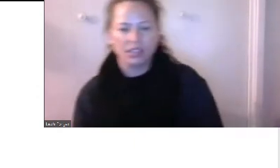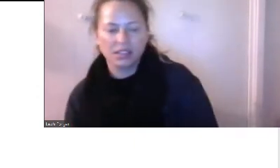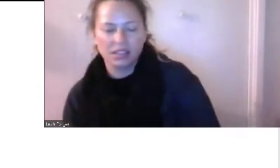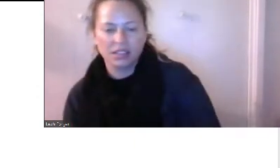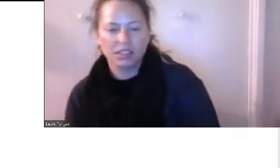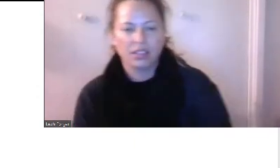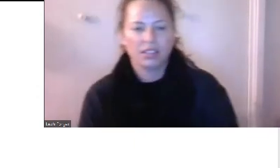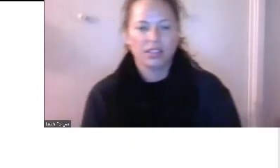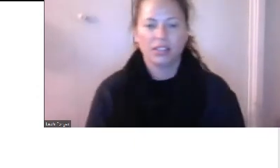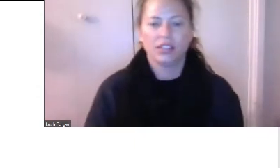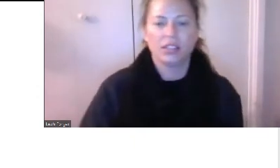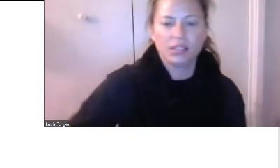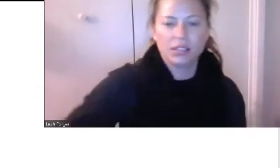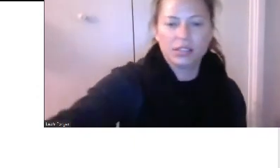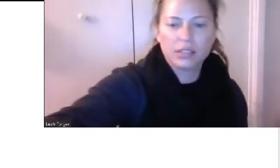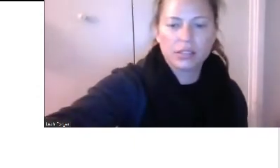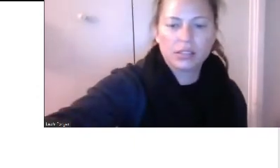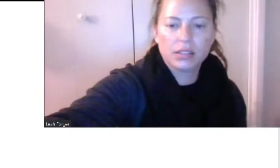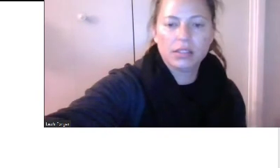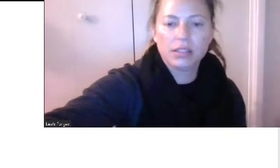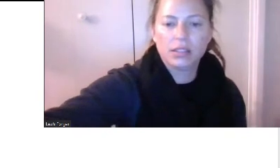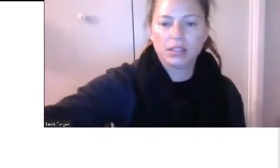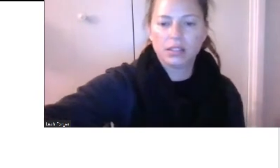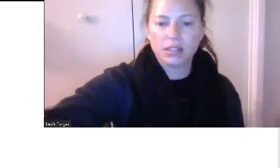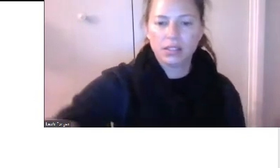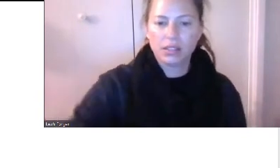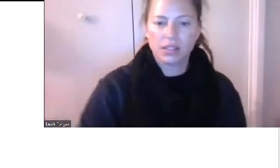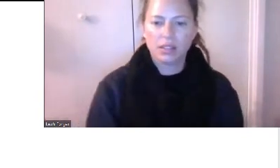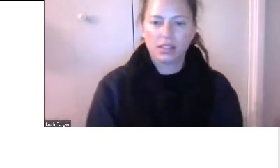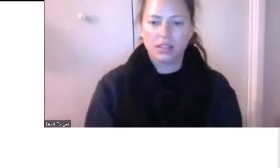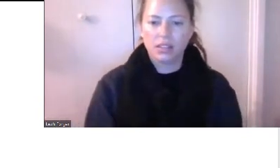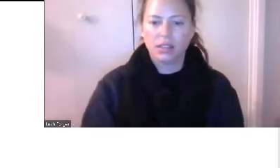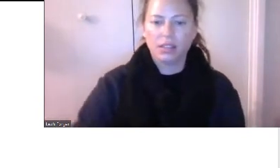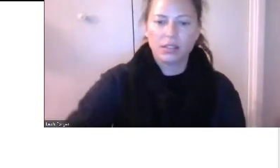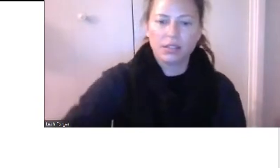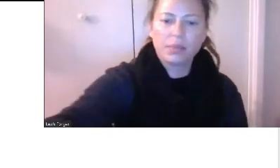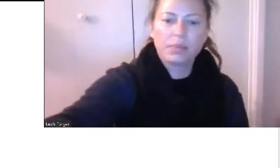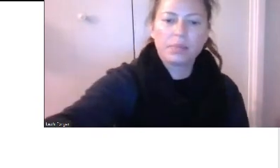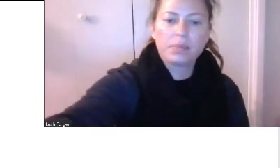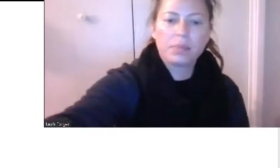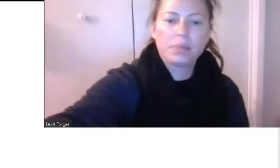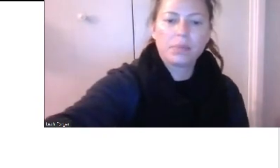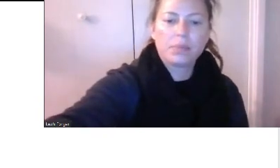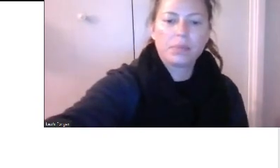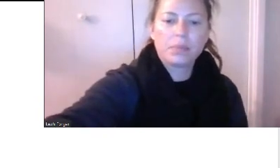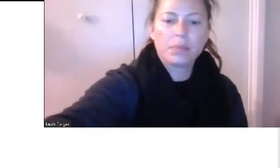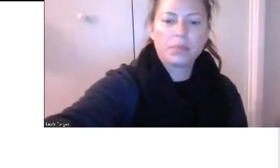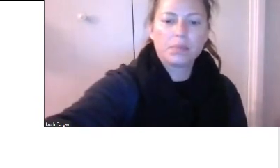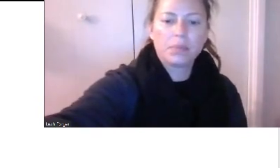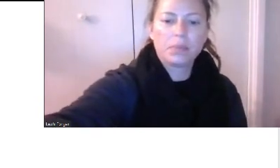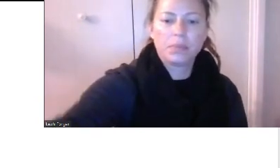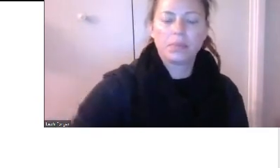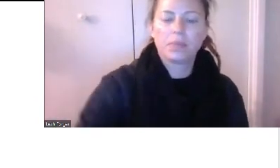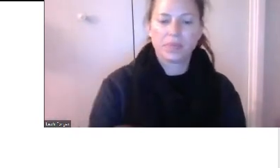make it over 1, 9 over 3 equals 3, and it was a positive times a negative, so that'll make negative